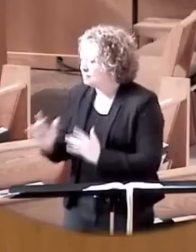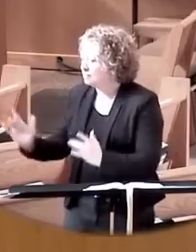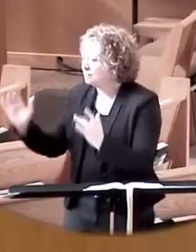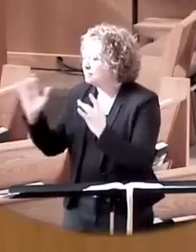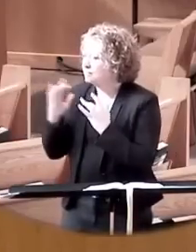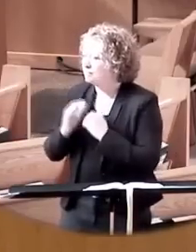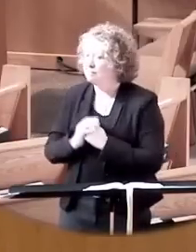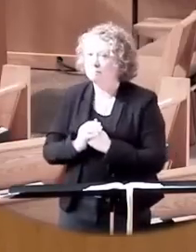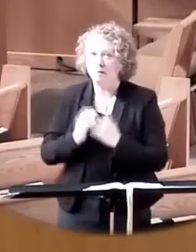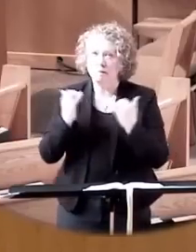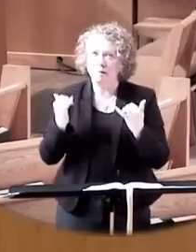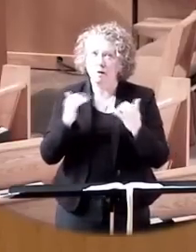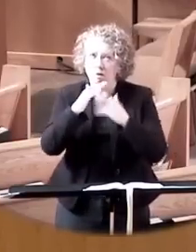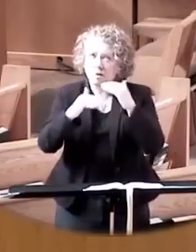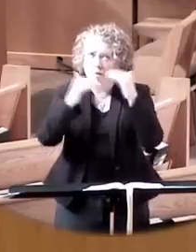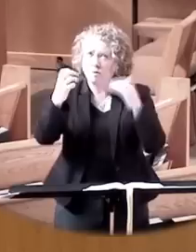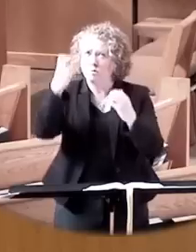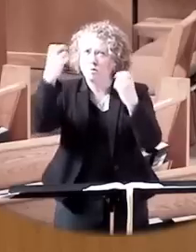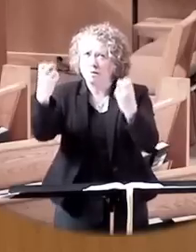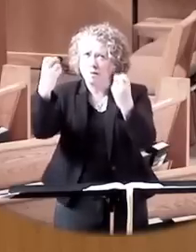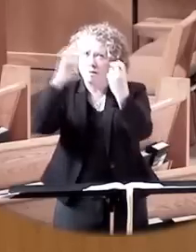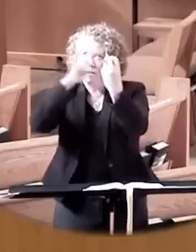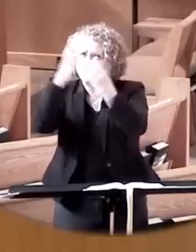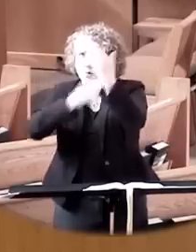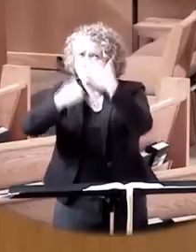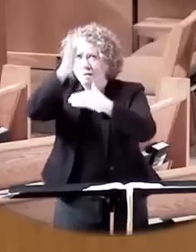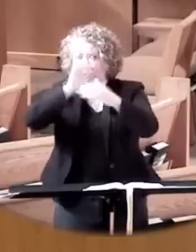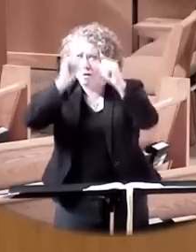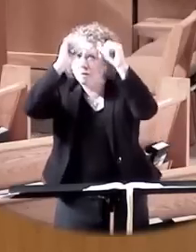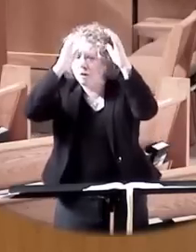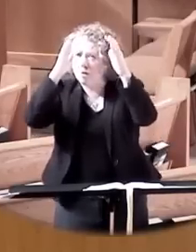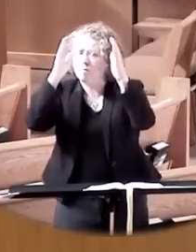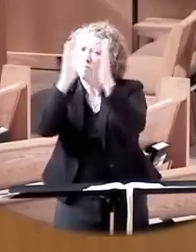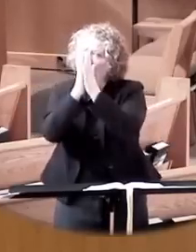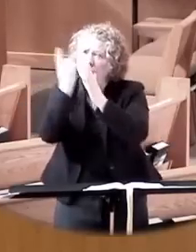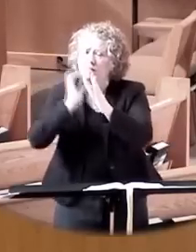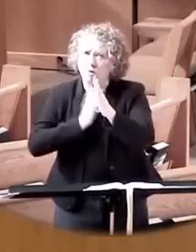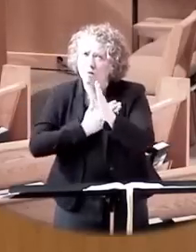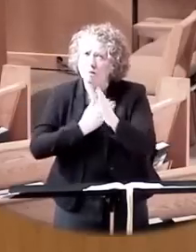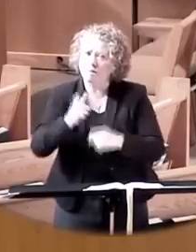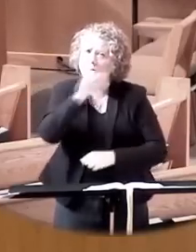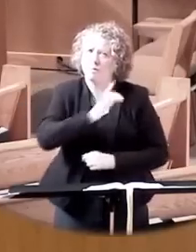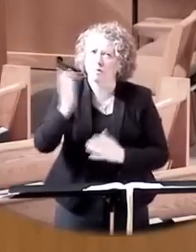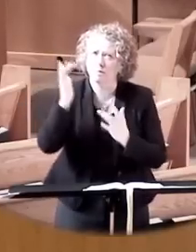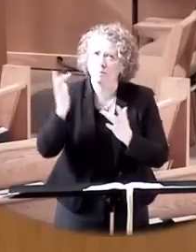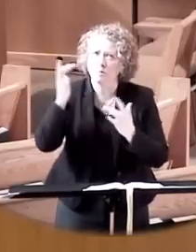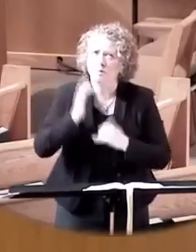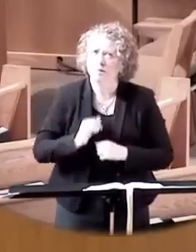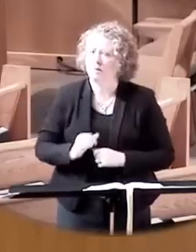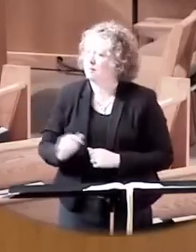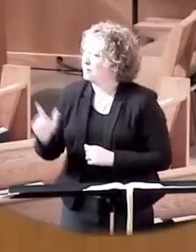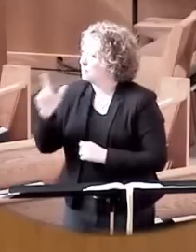seated at the right hand of the Father to intercede for us. Lord, have mercy.